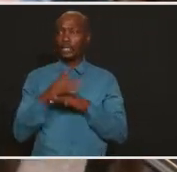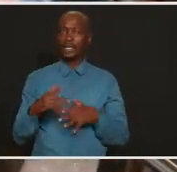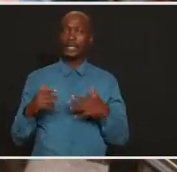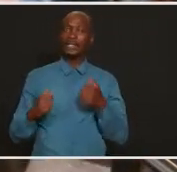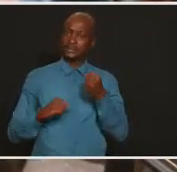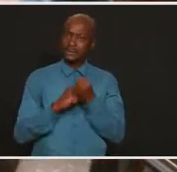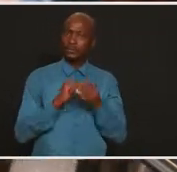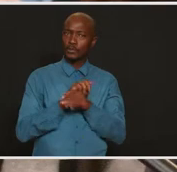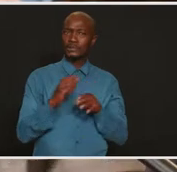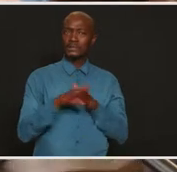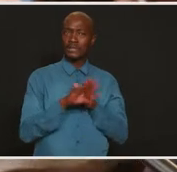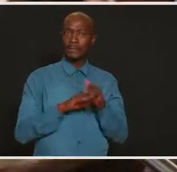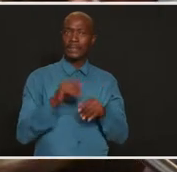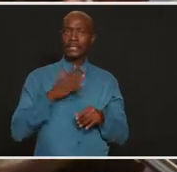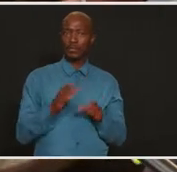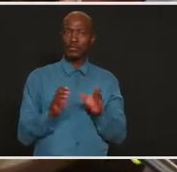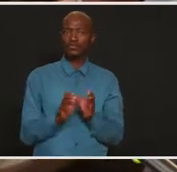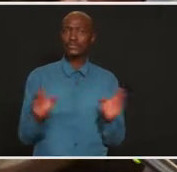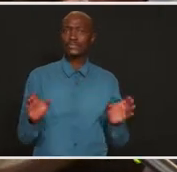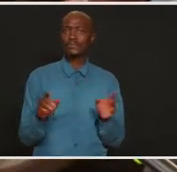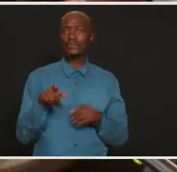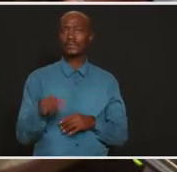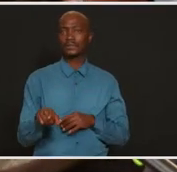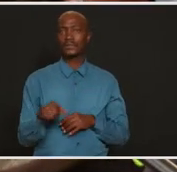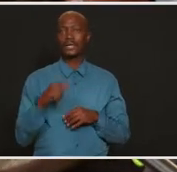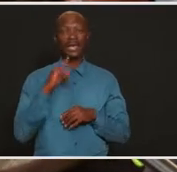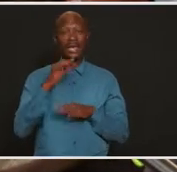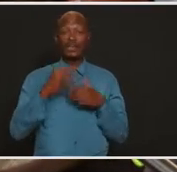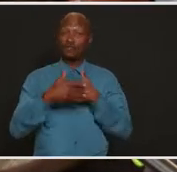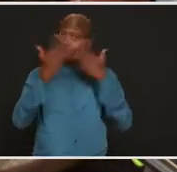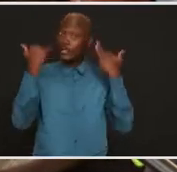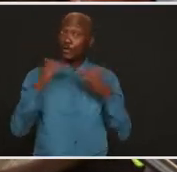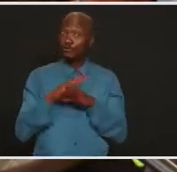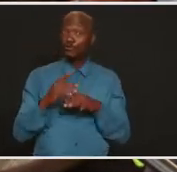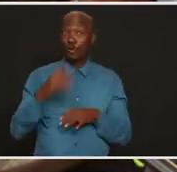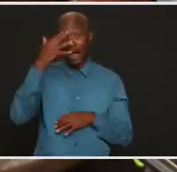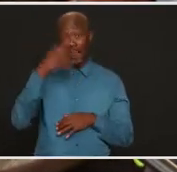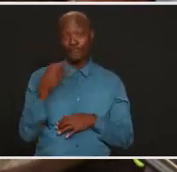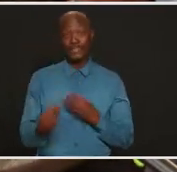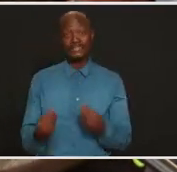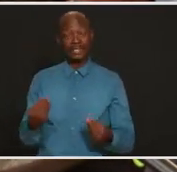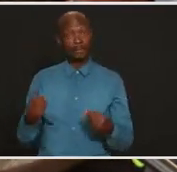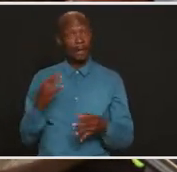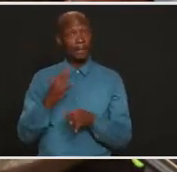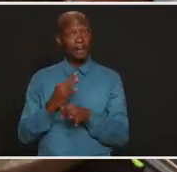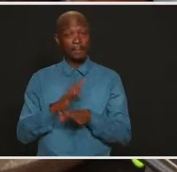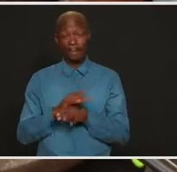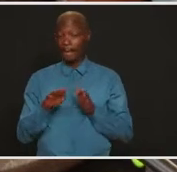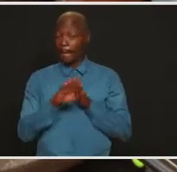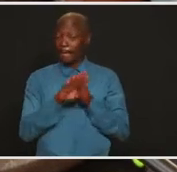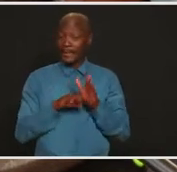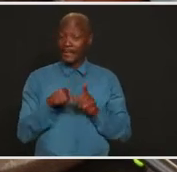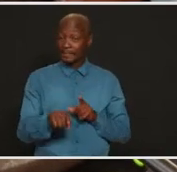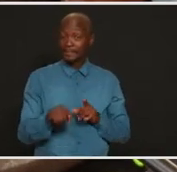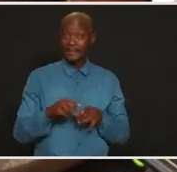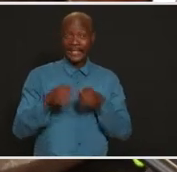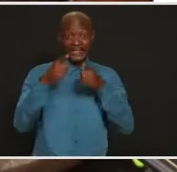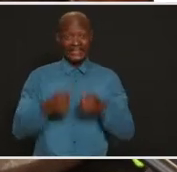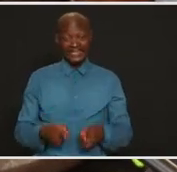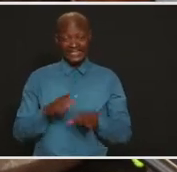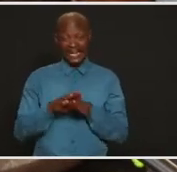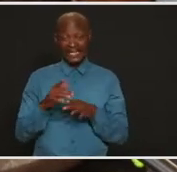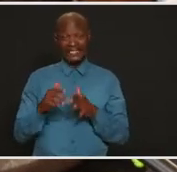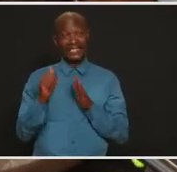and a bill that seeks to divide them if you didn't know African Child mama or Papa the Bella Bill promotes a decidedly